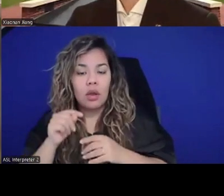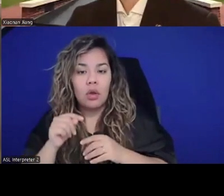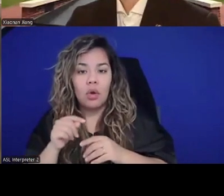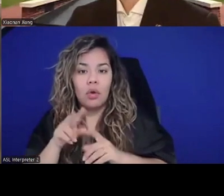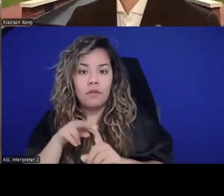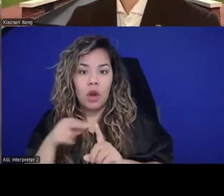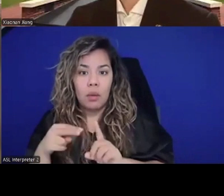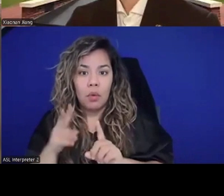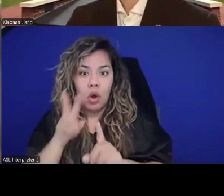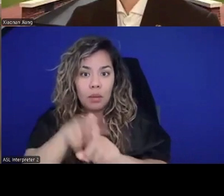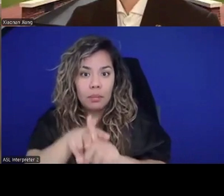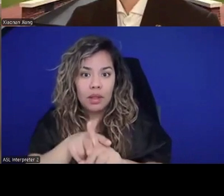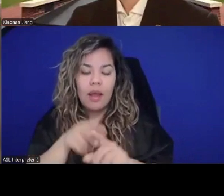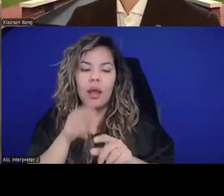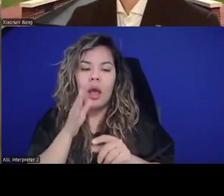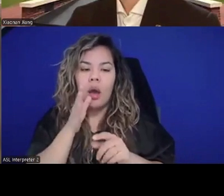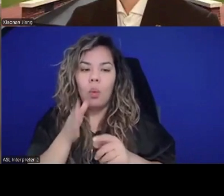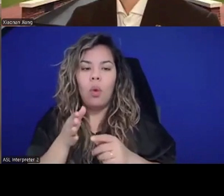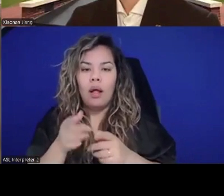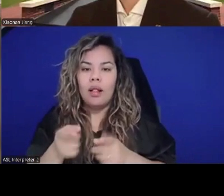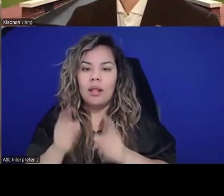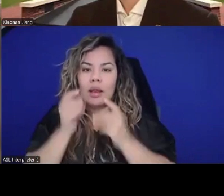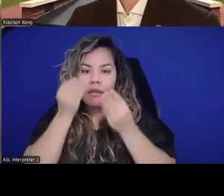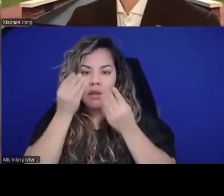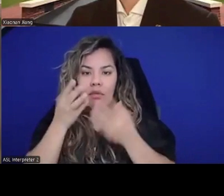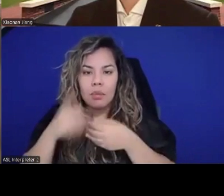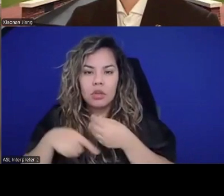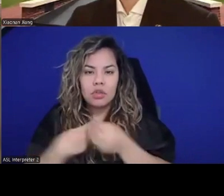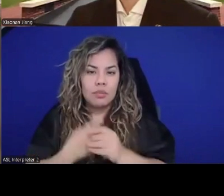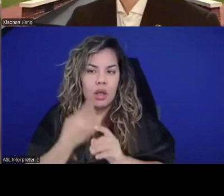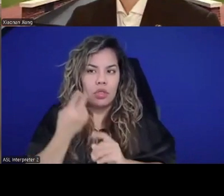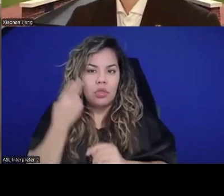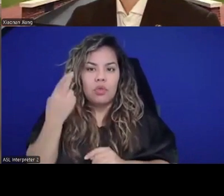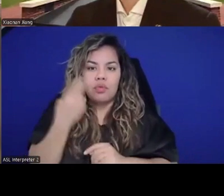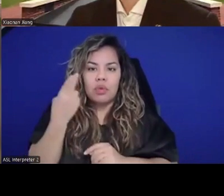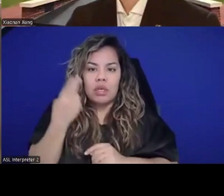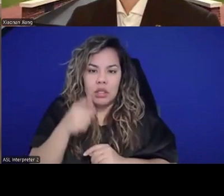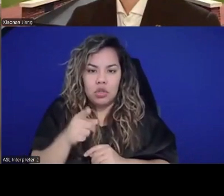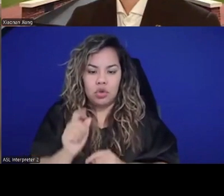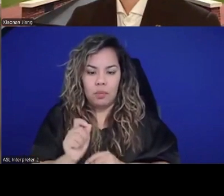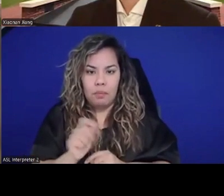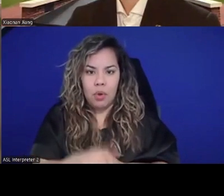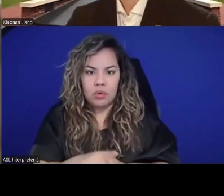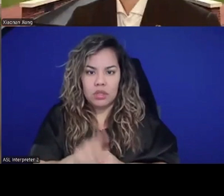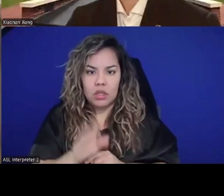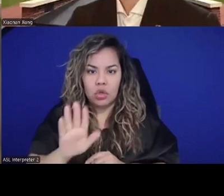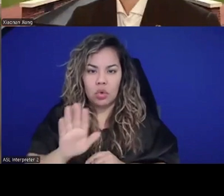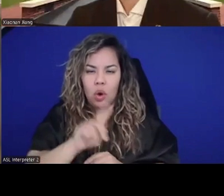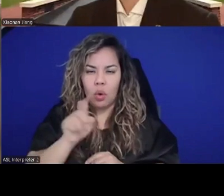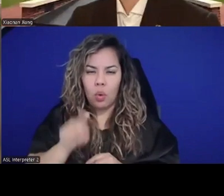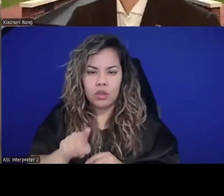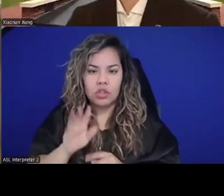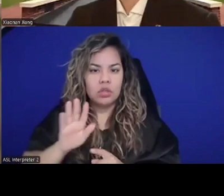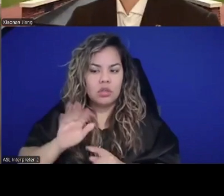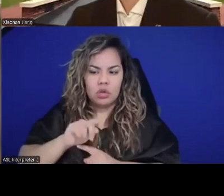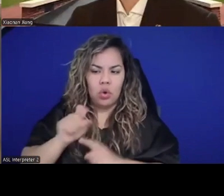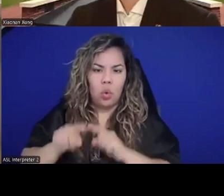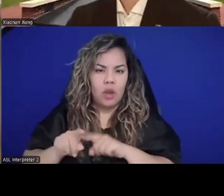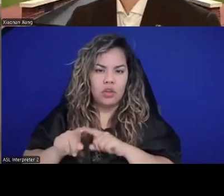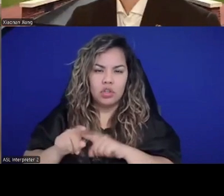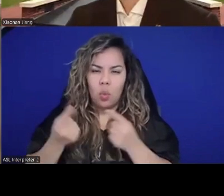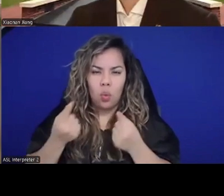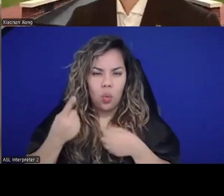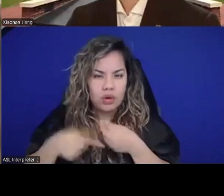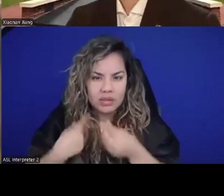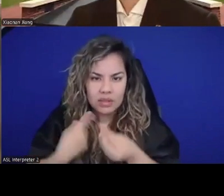give us an information about why you pose the question you pose. What is the question about? And